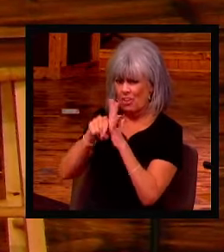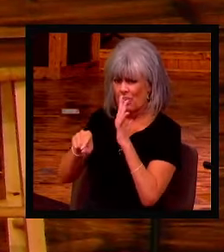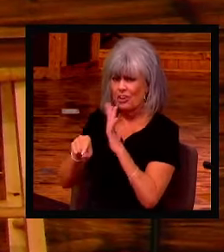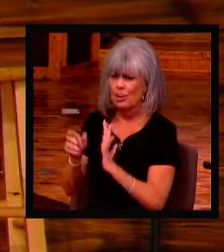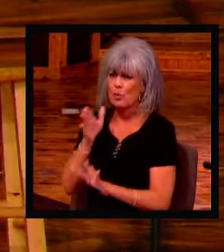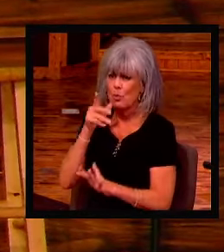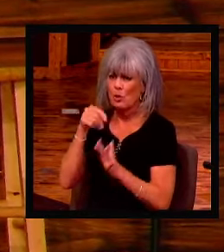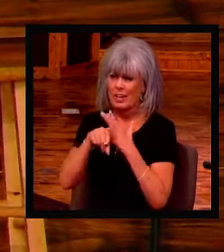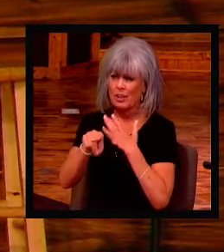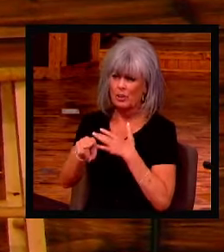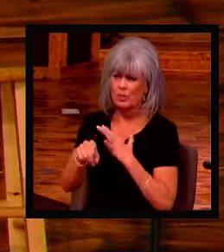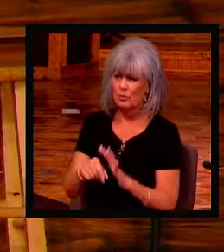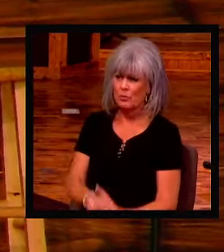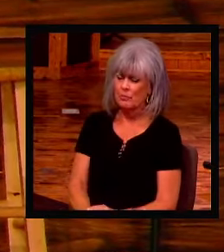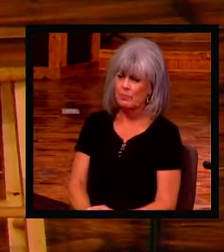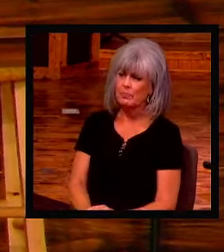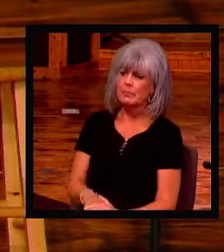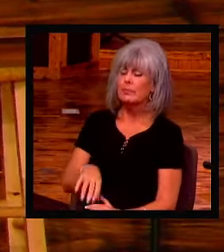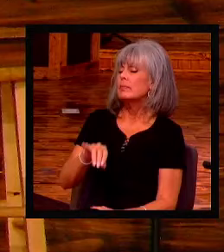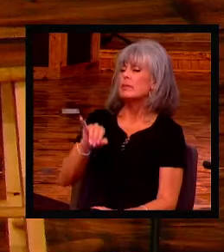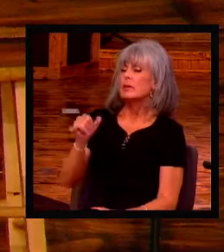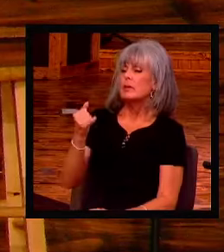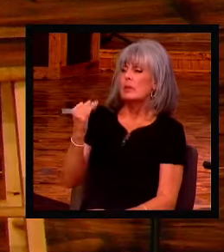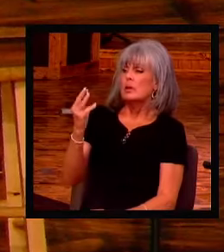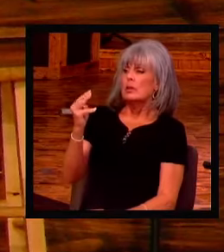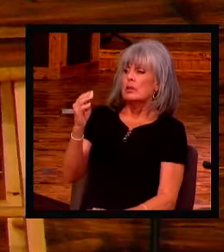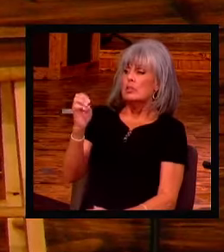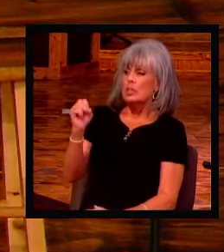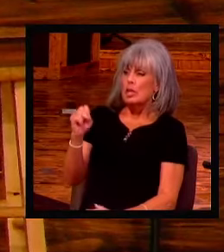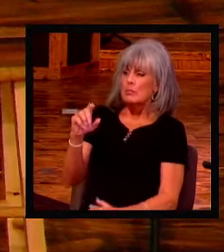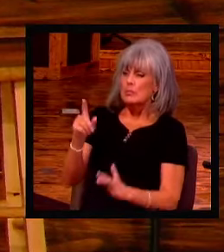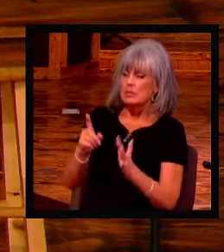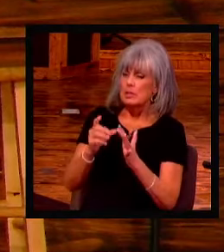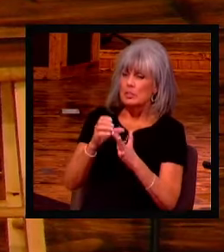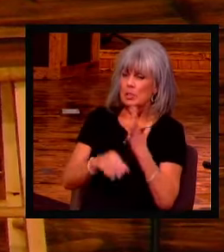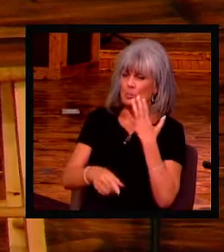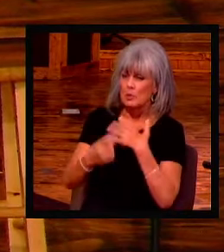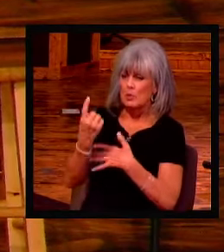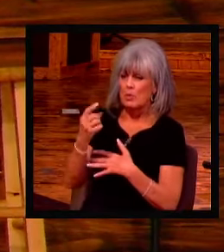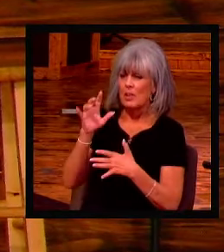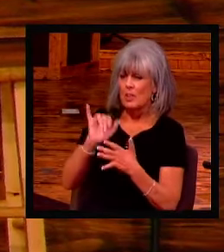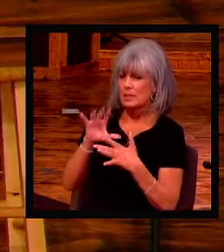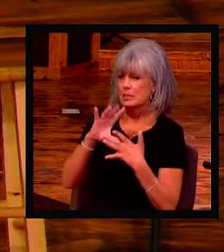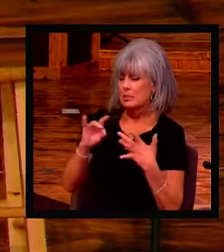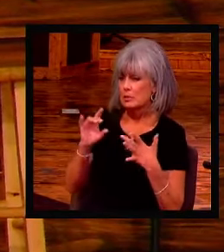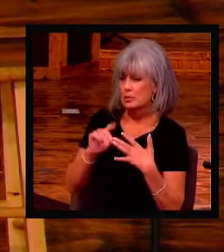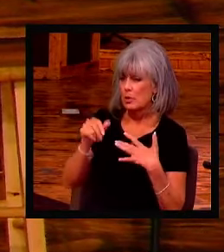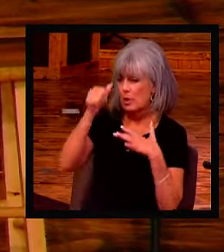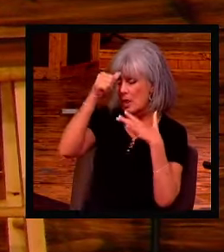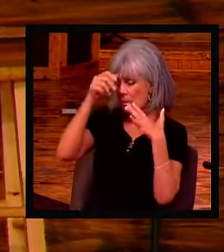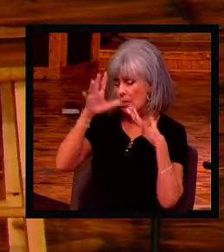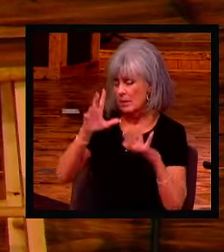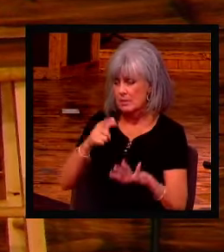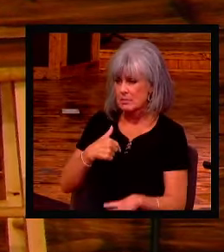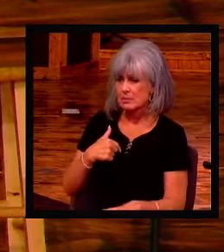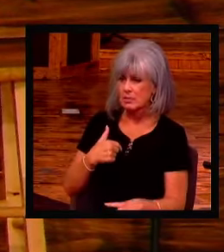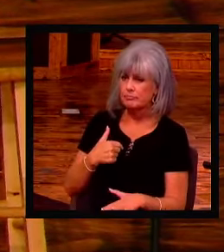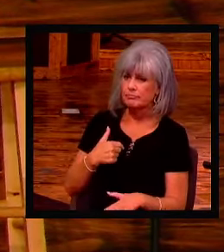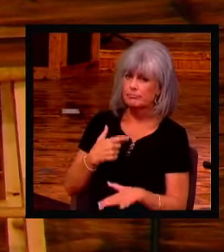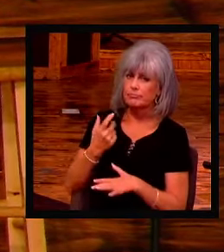so that James chapter 1 is always an analogy that blessed me and helped me understand it